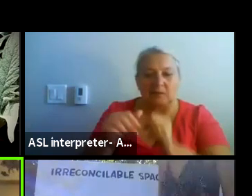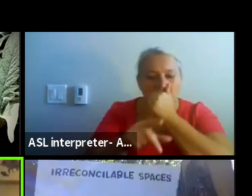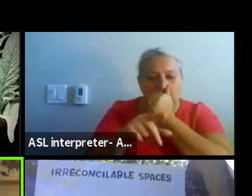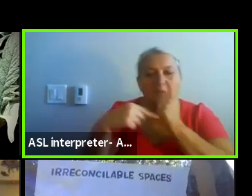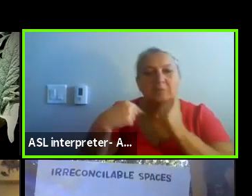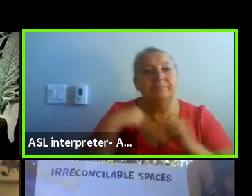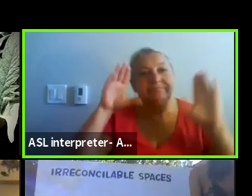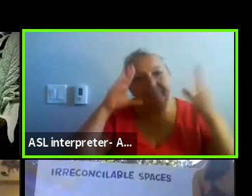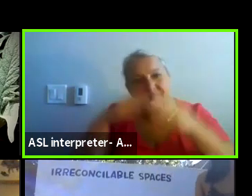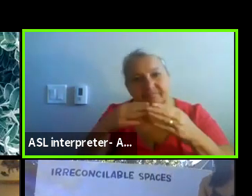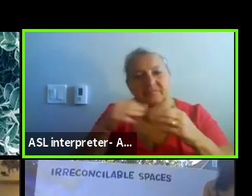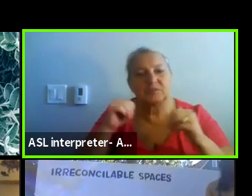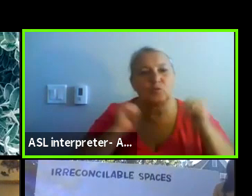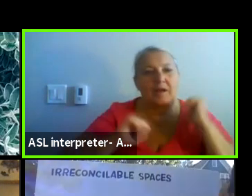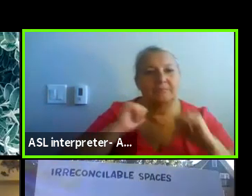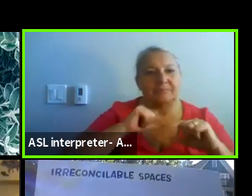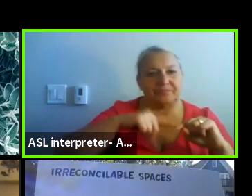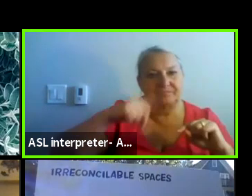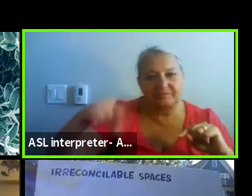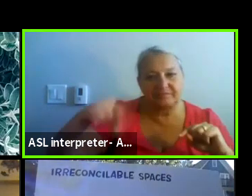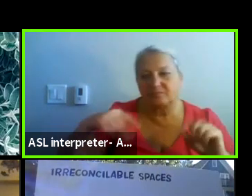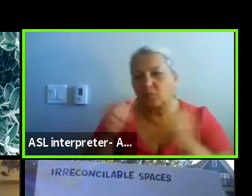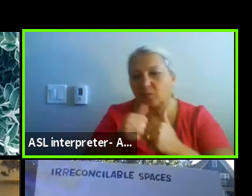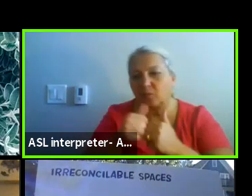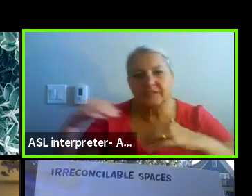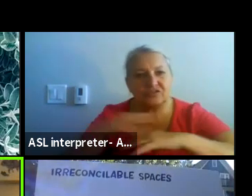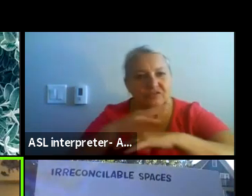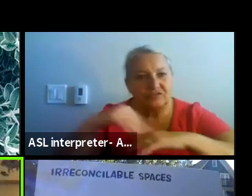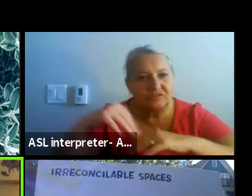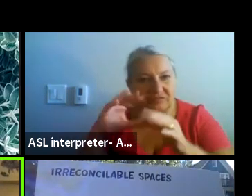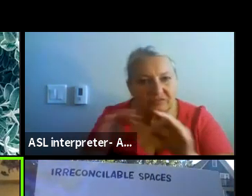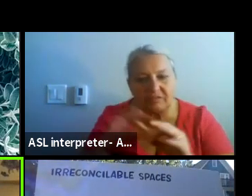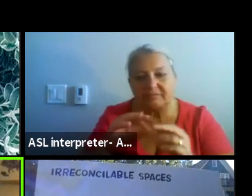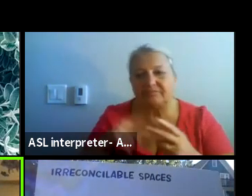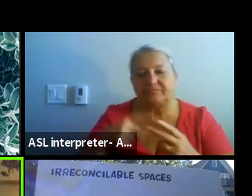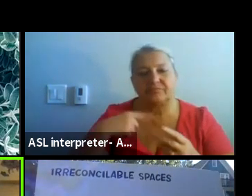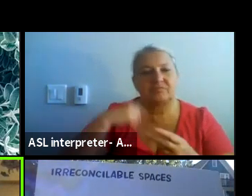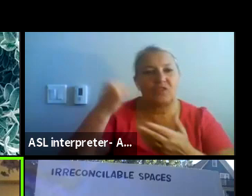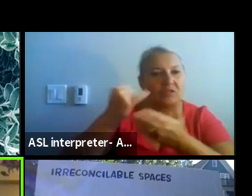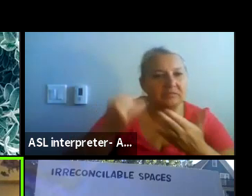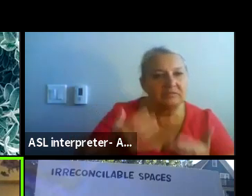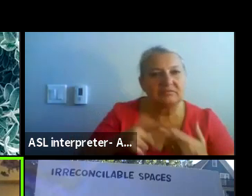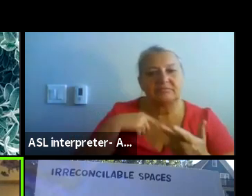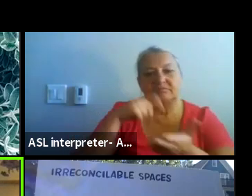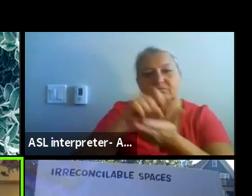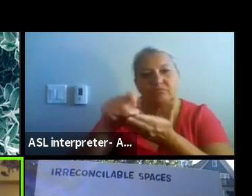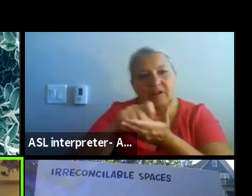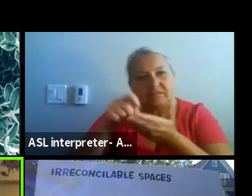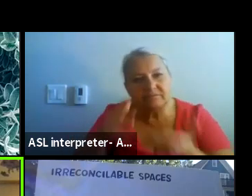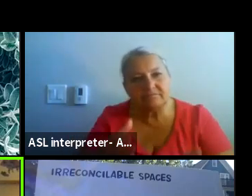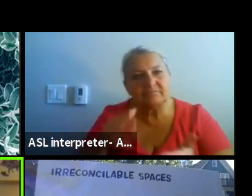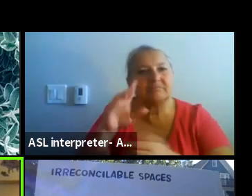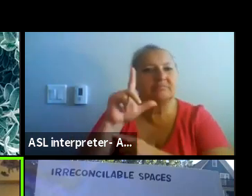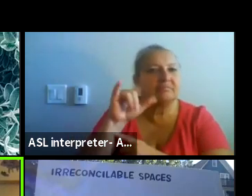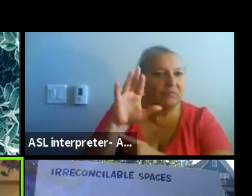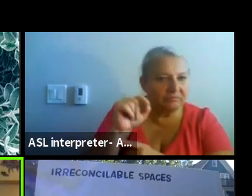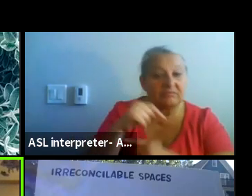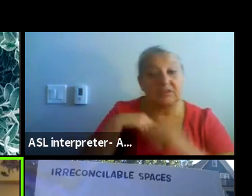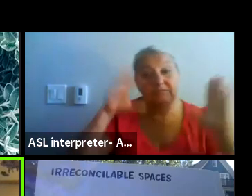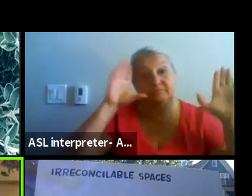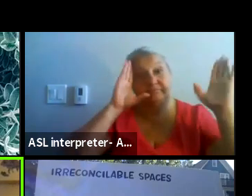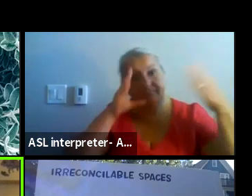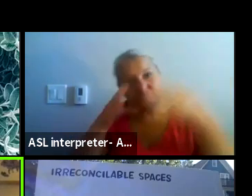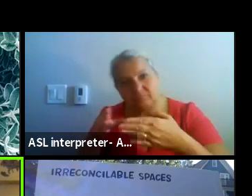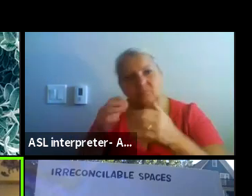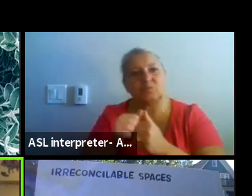stories, I am also a director, a playwright, and an artistic director of an organization specifically dedicated to Latino